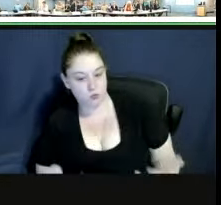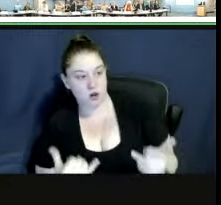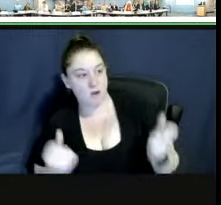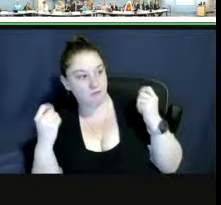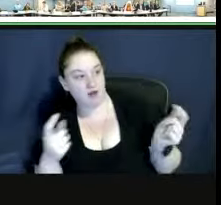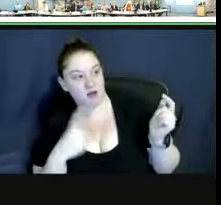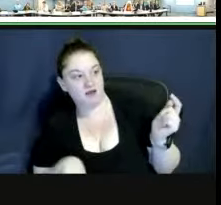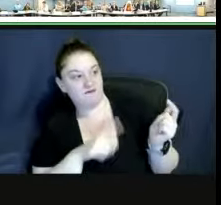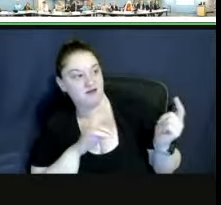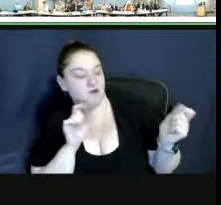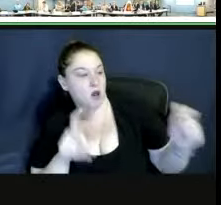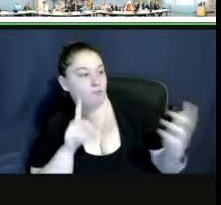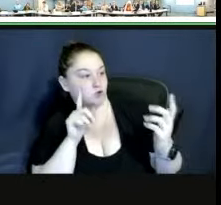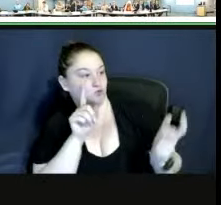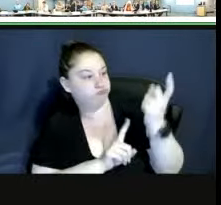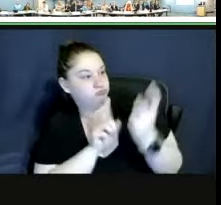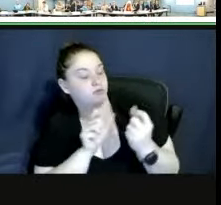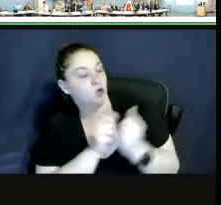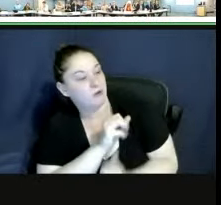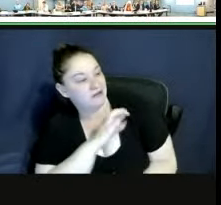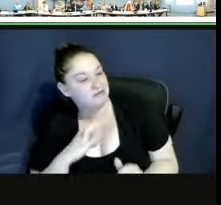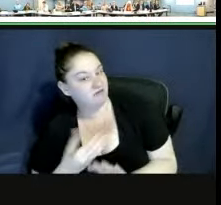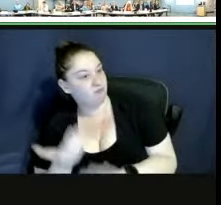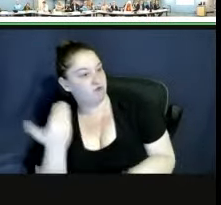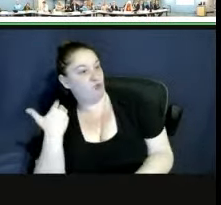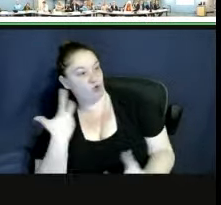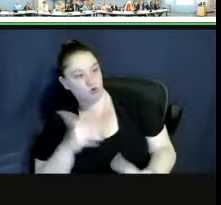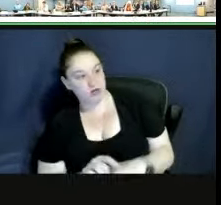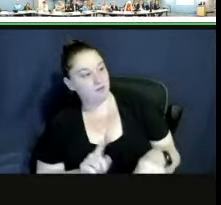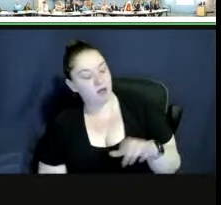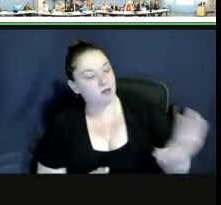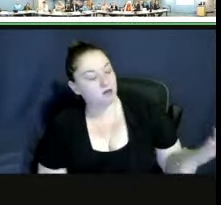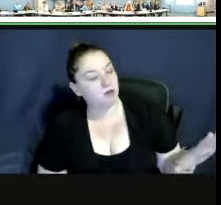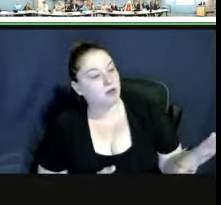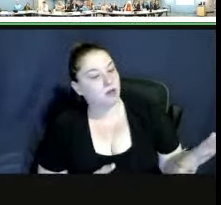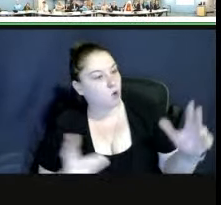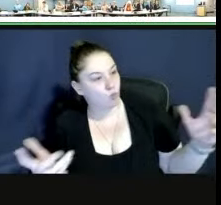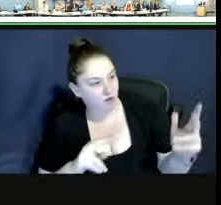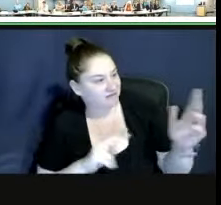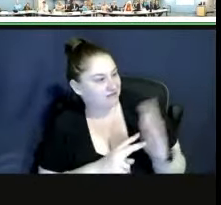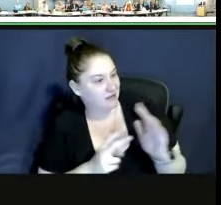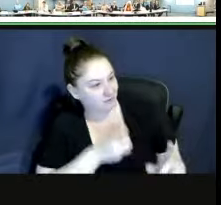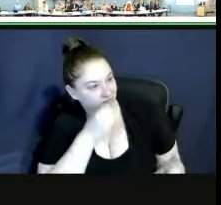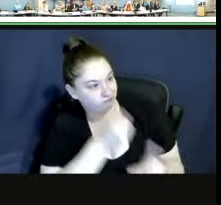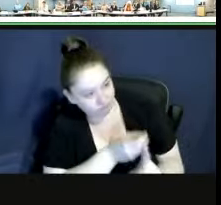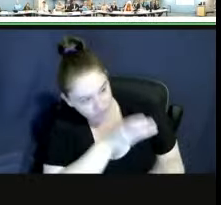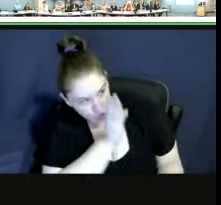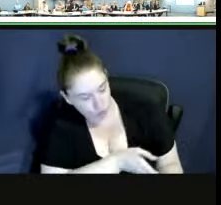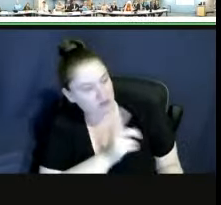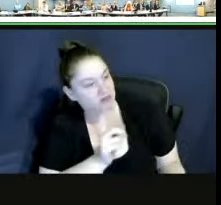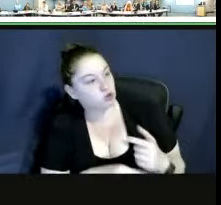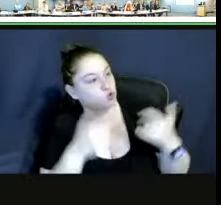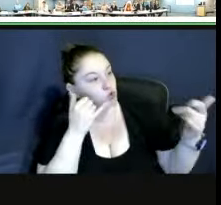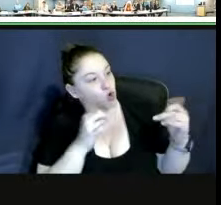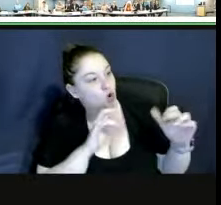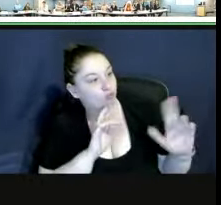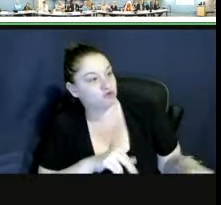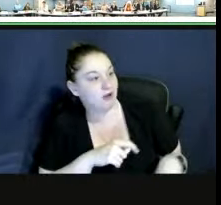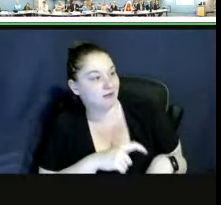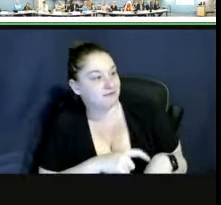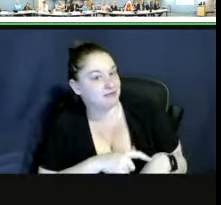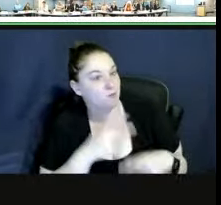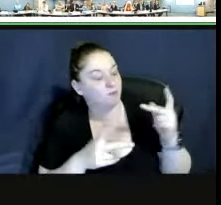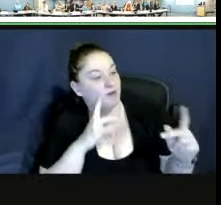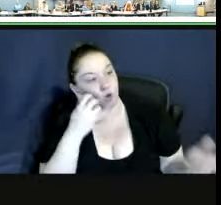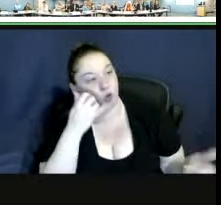to have one-on-one meetings with staff prior to tonight's meeting, but what is that expected to do, for example, to the call response time when people call